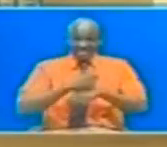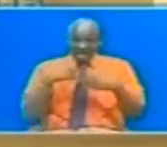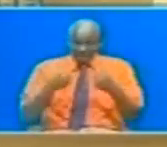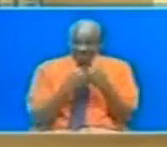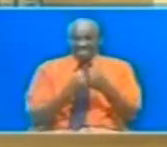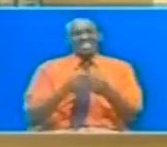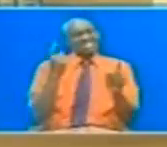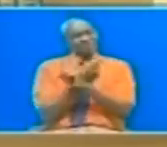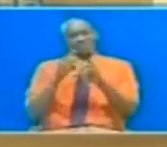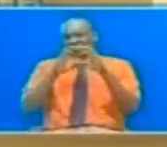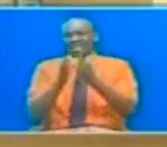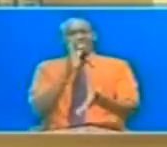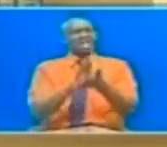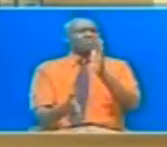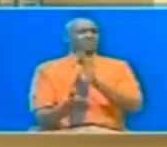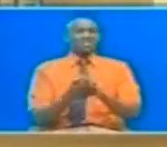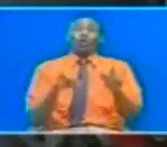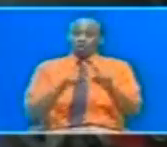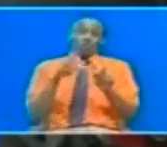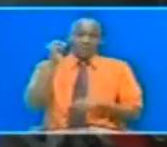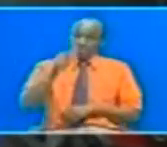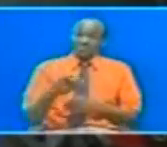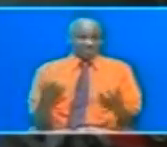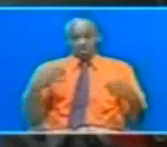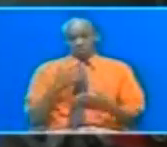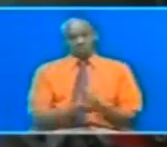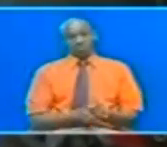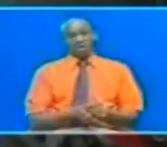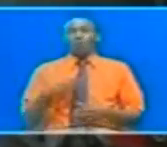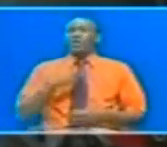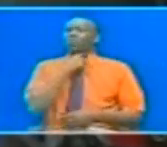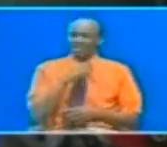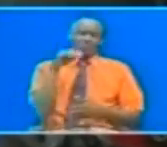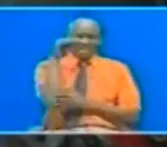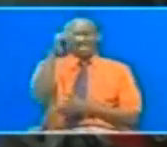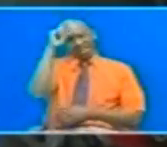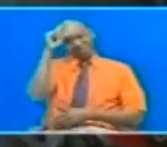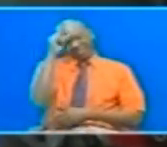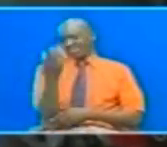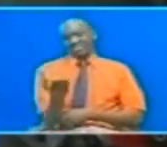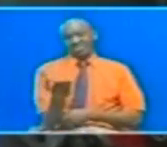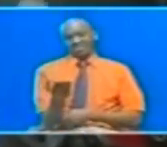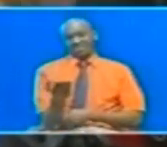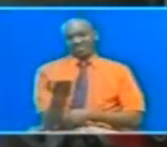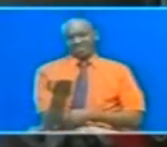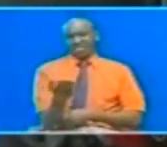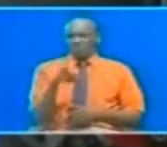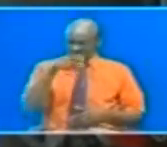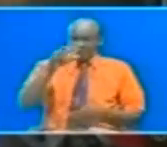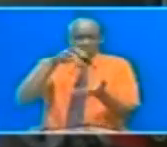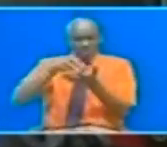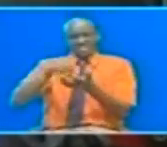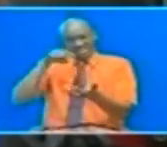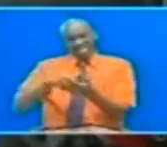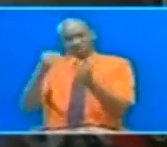everyone edgy, including members of parliament. Whereas the government is still having its position that